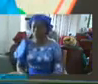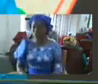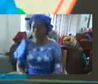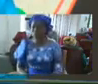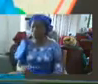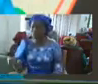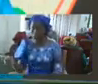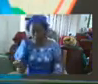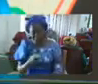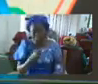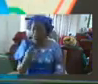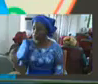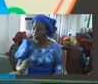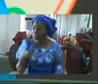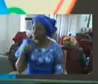up.